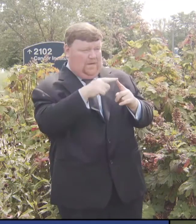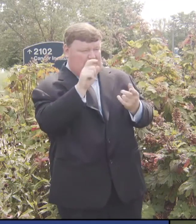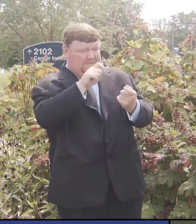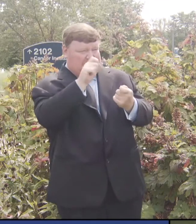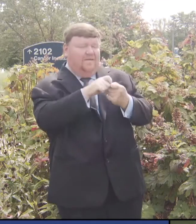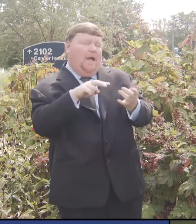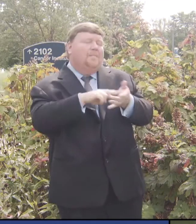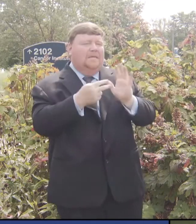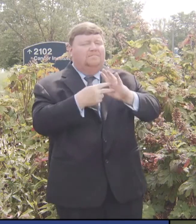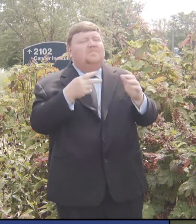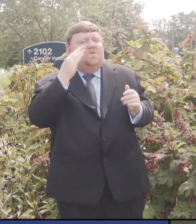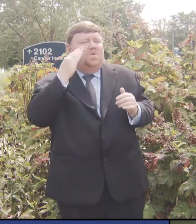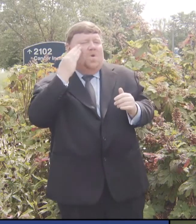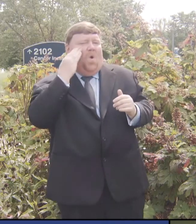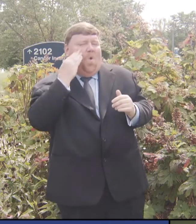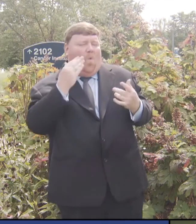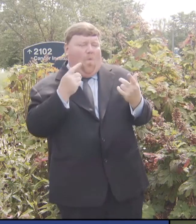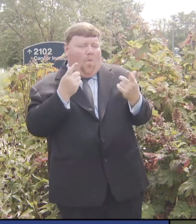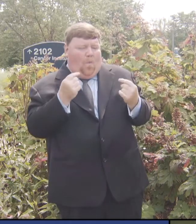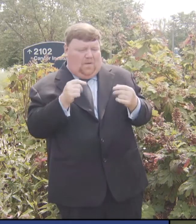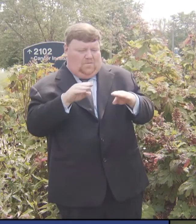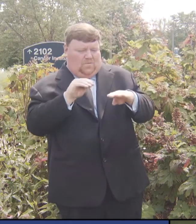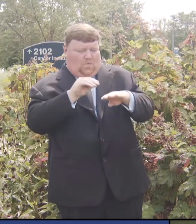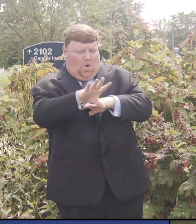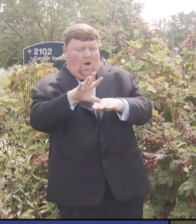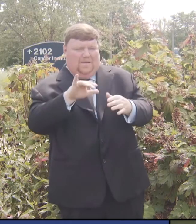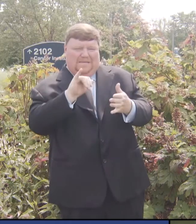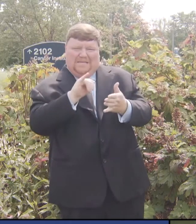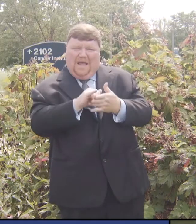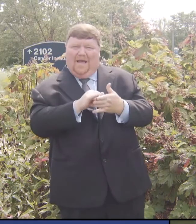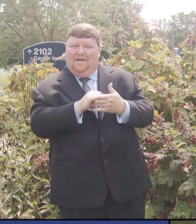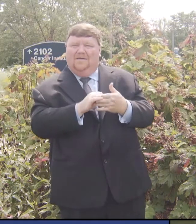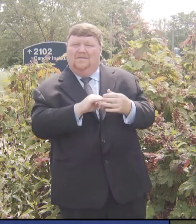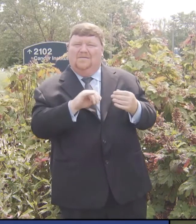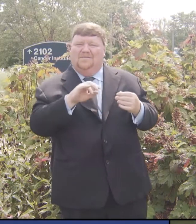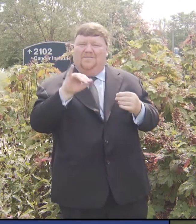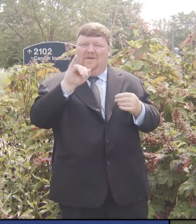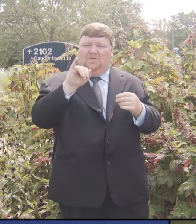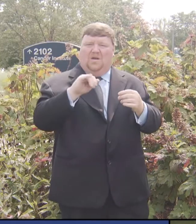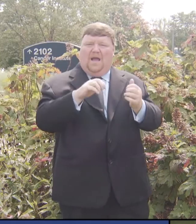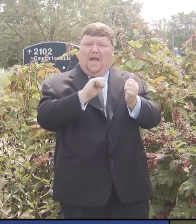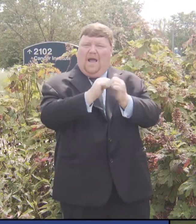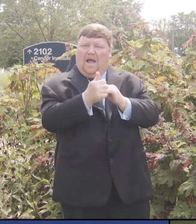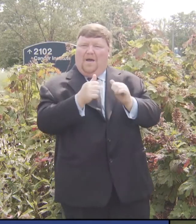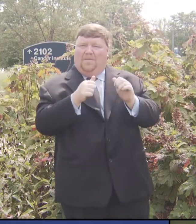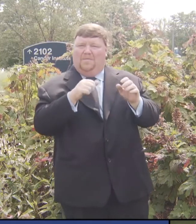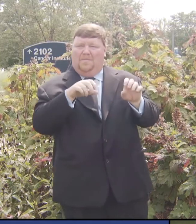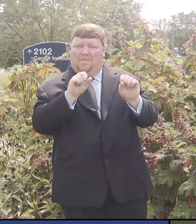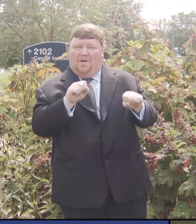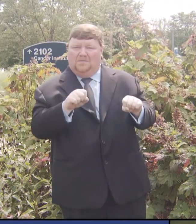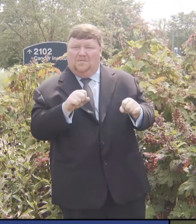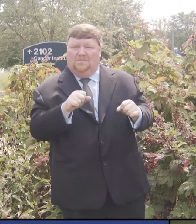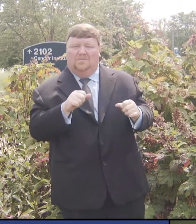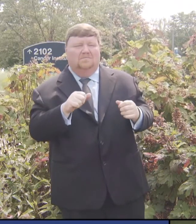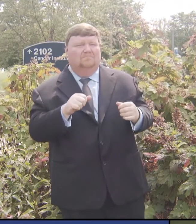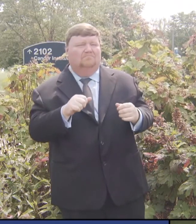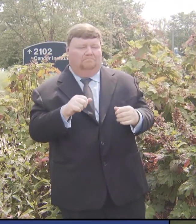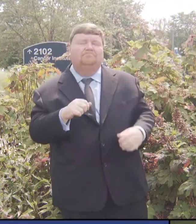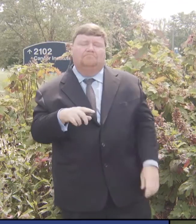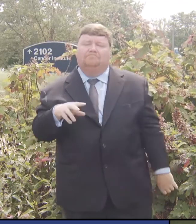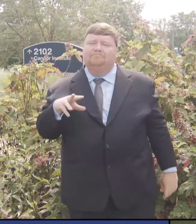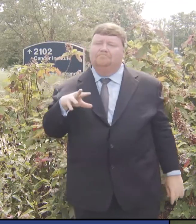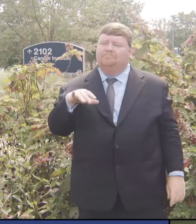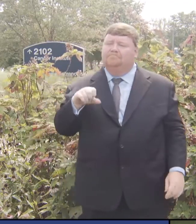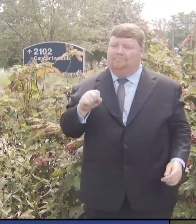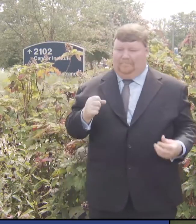specifically, I mean, do we know what causes a breakthrough infection, under which scenarios a breakthrough infection is more likely than not? Sure.